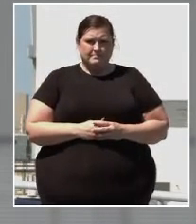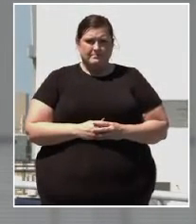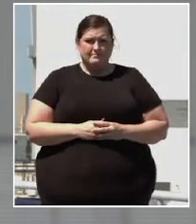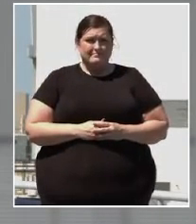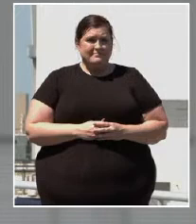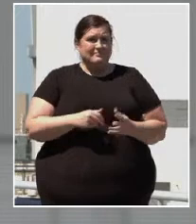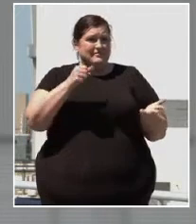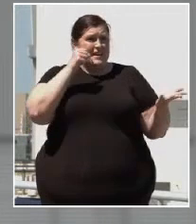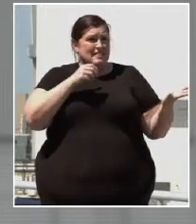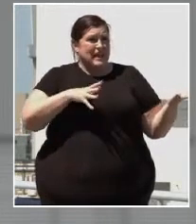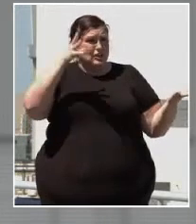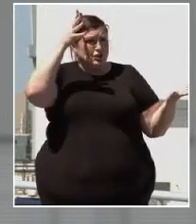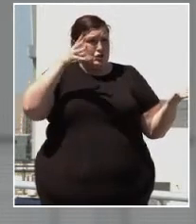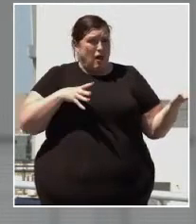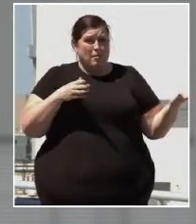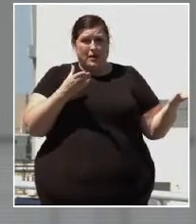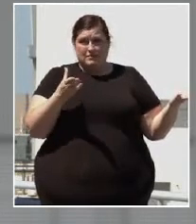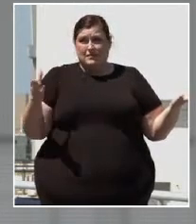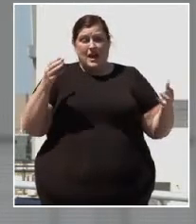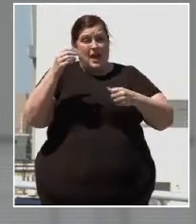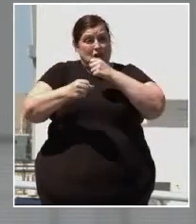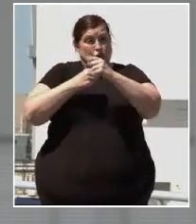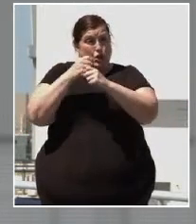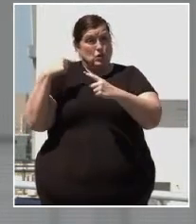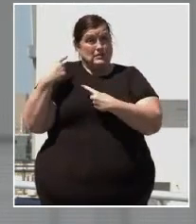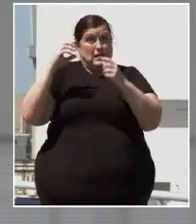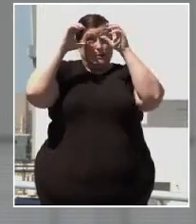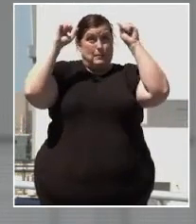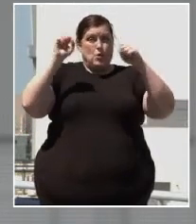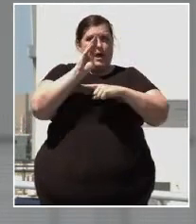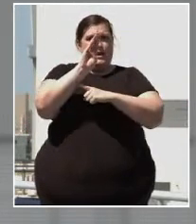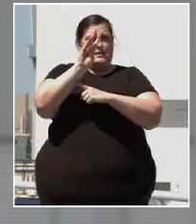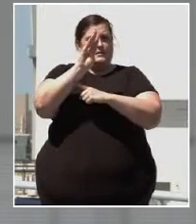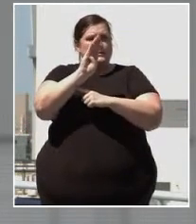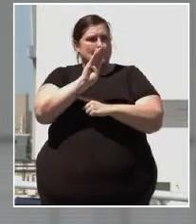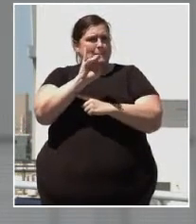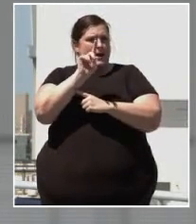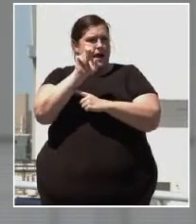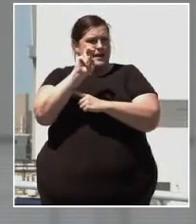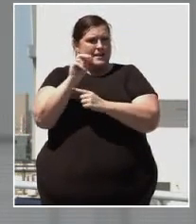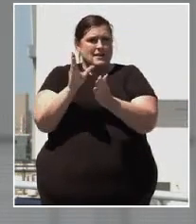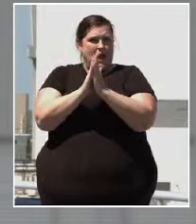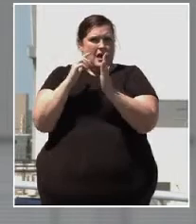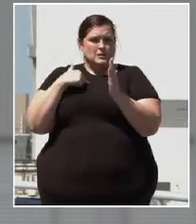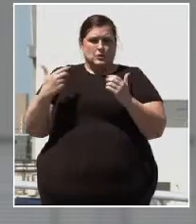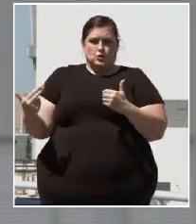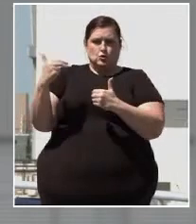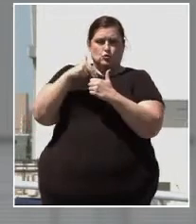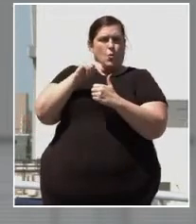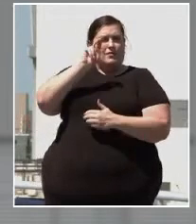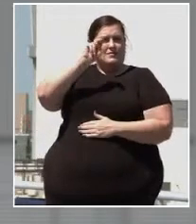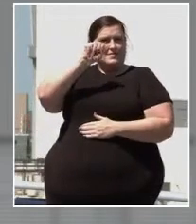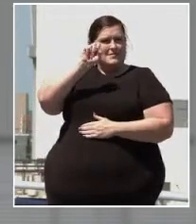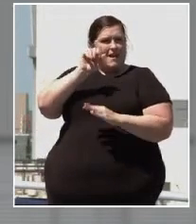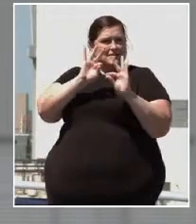ladies and gentlemen it's been a year since President Biden asked me to rejoin our NASA